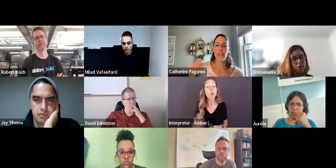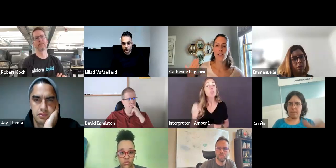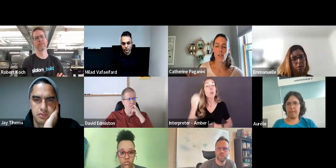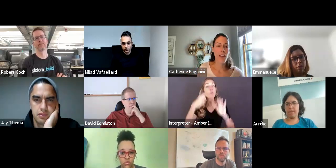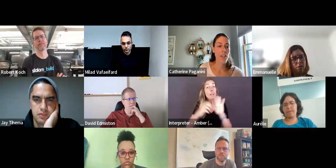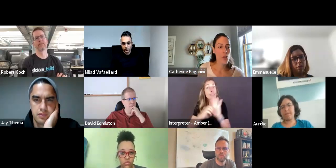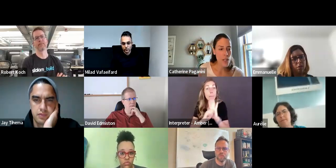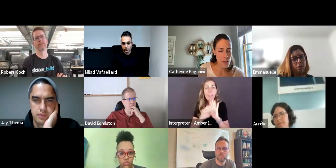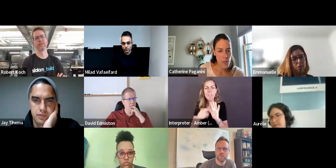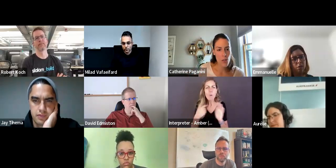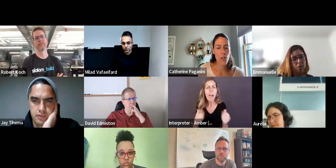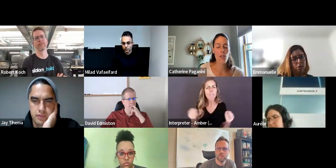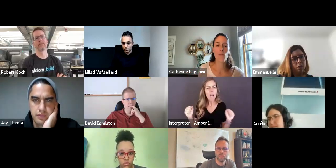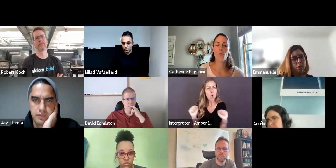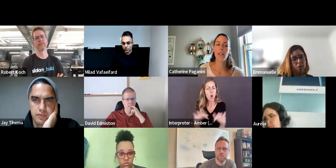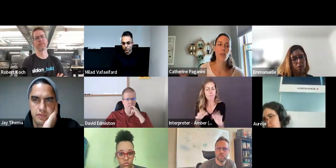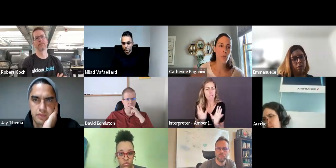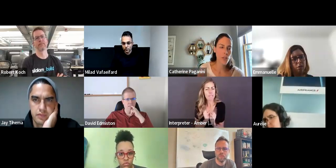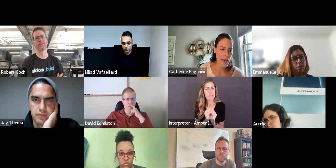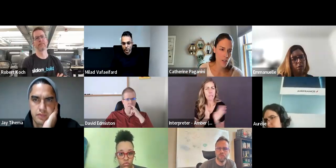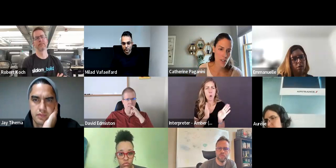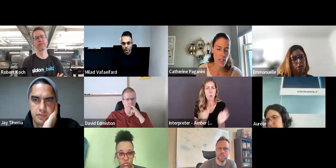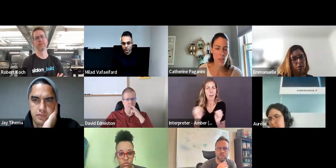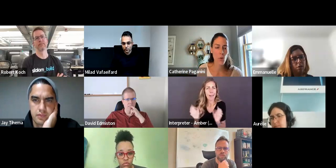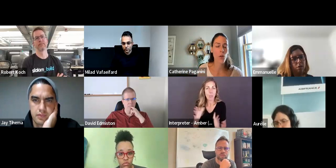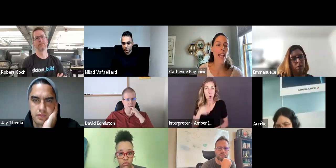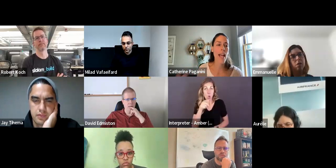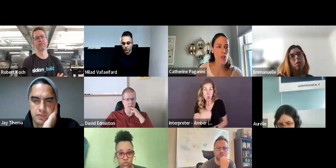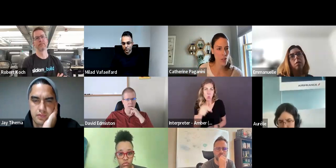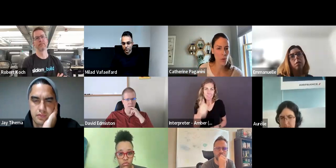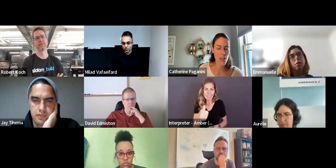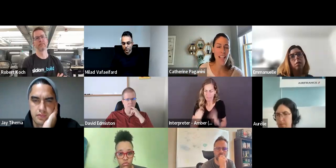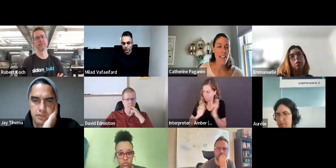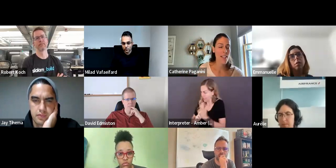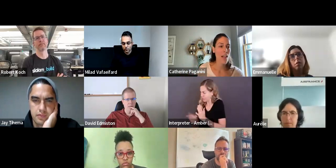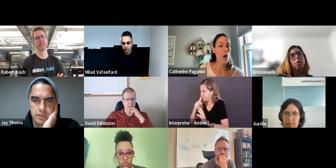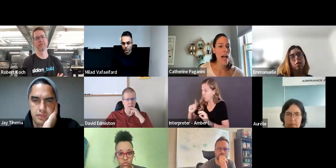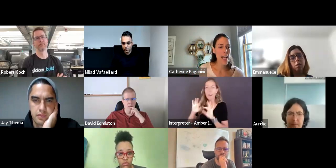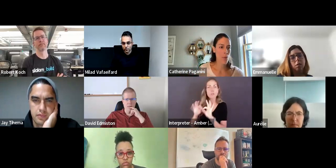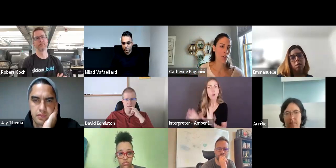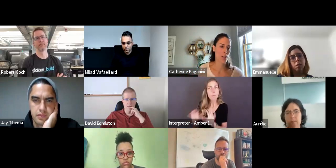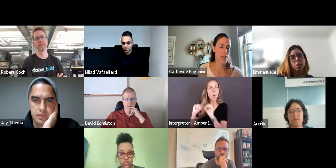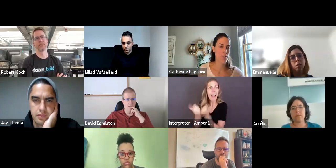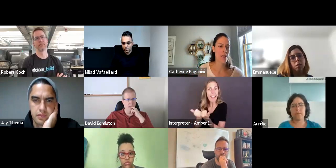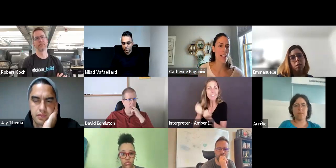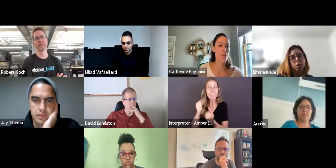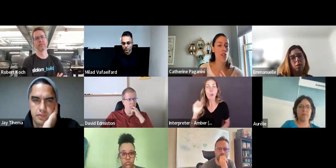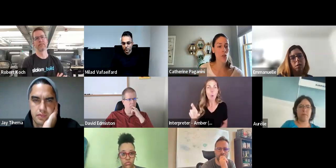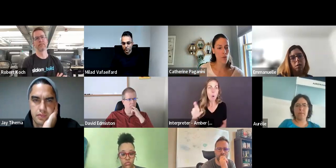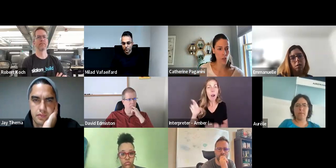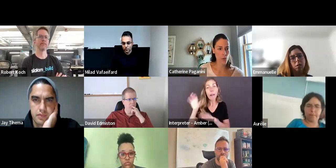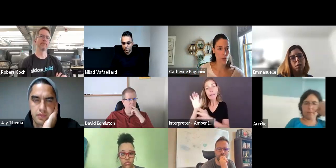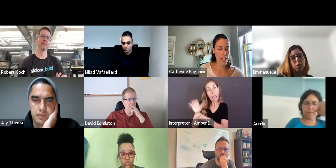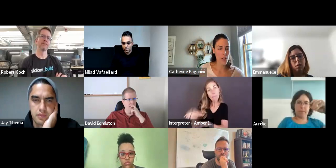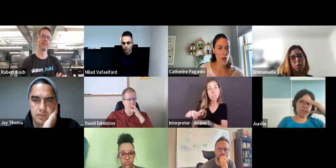conference organizer and so on, like doing the research for interpreter agencies or captioning tools, that's a high burden, specifically if it's